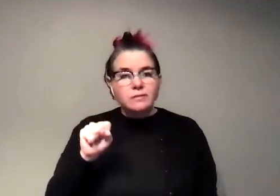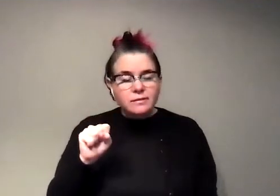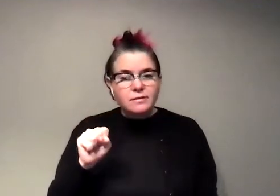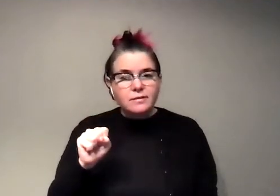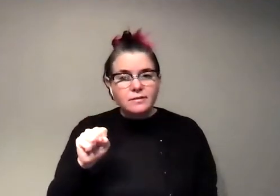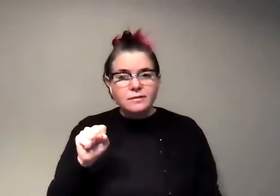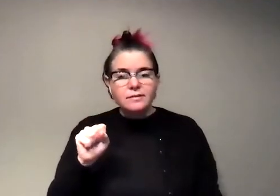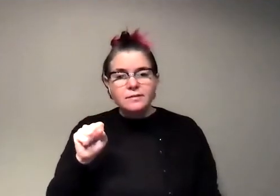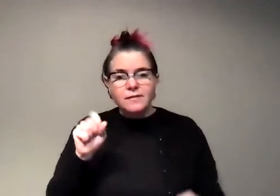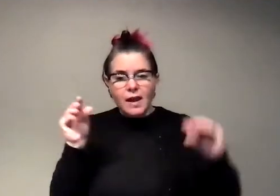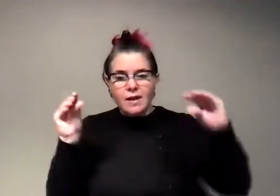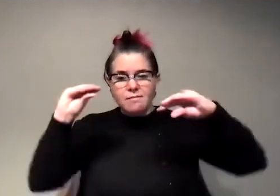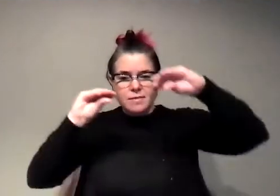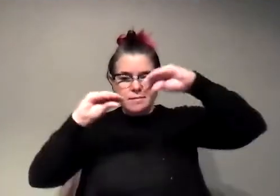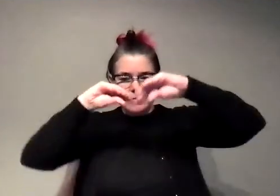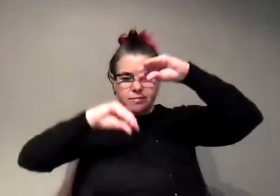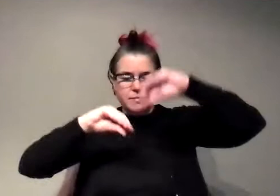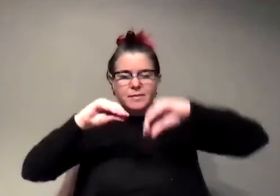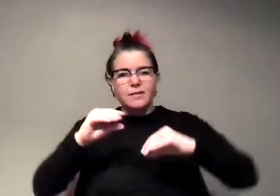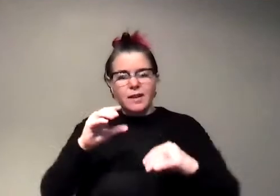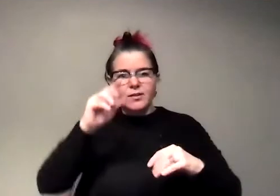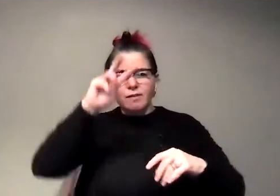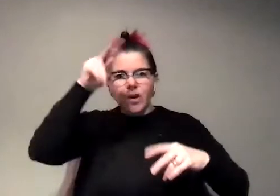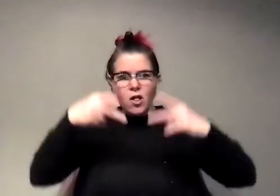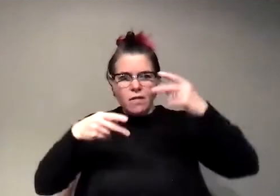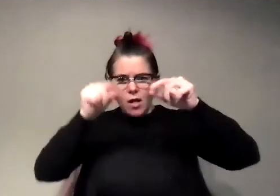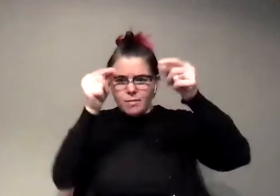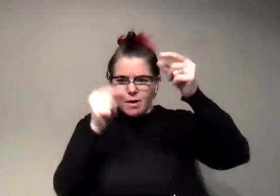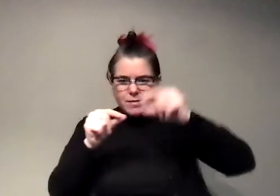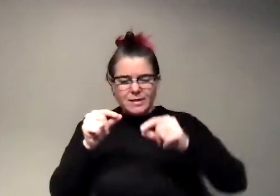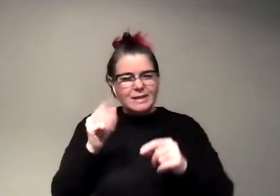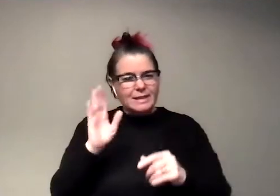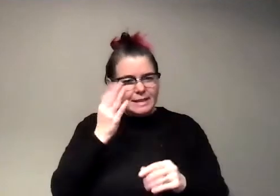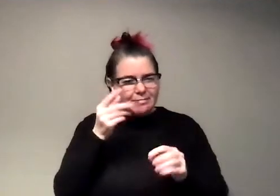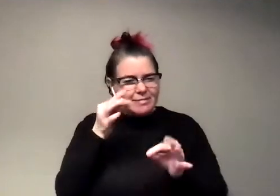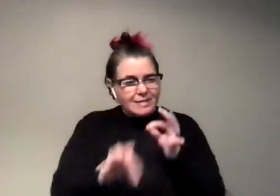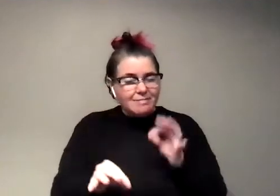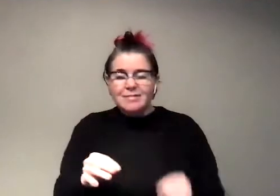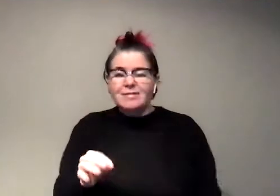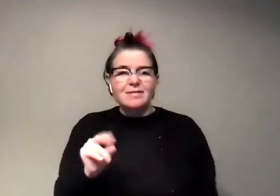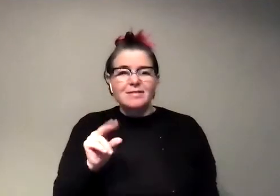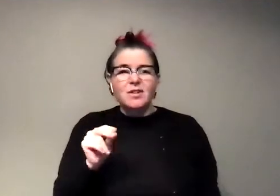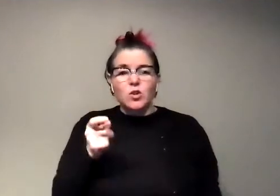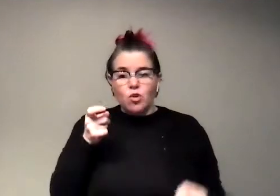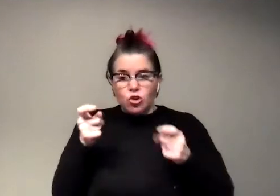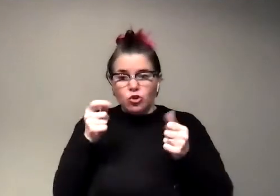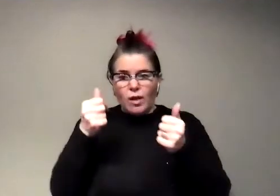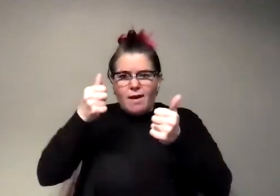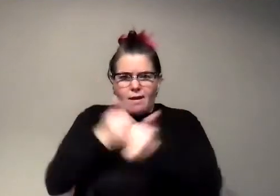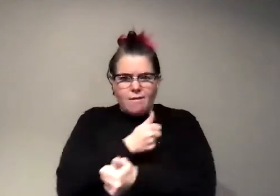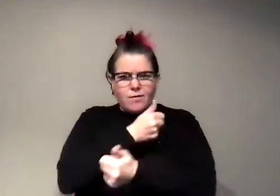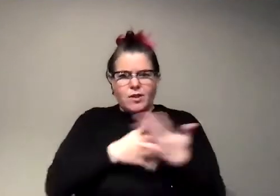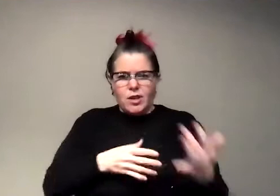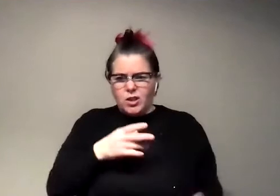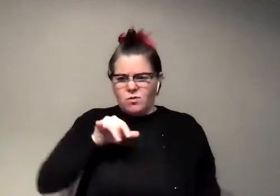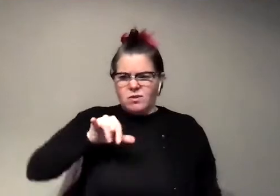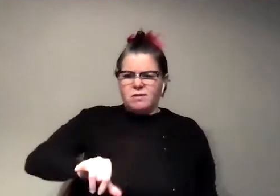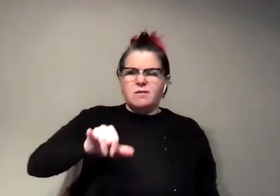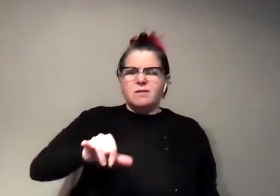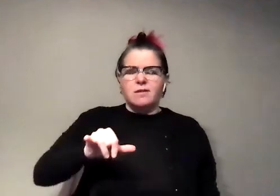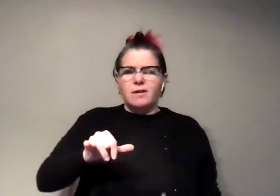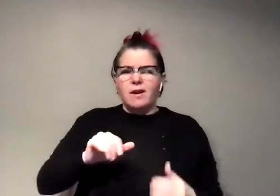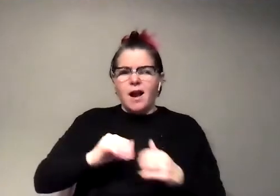which seems like, oh yeah, it's just blocks falling. But when you're controlling everything, like you see how you have